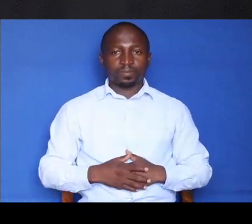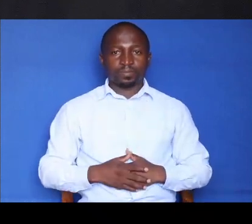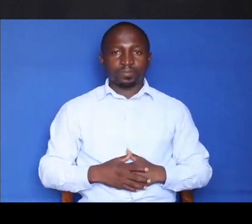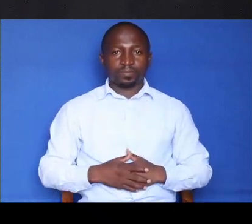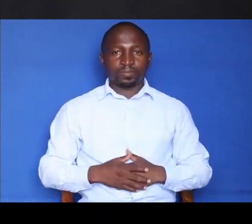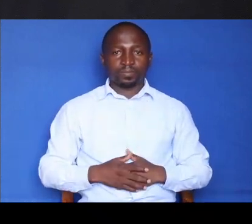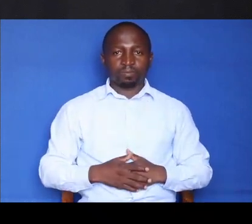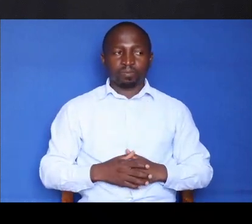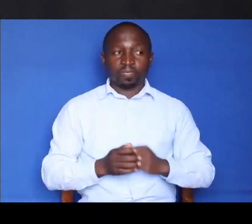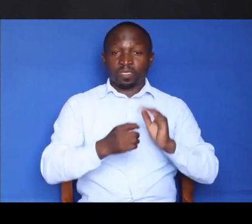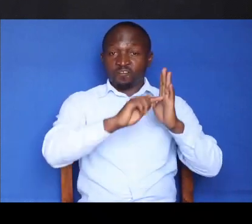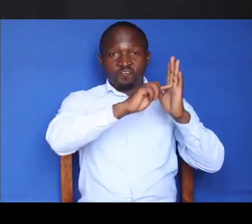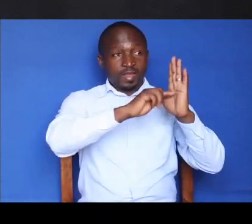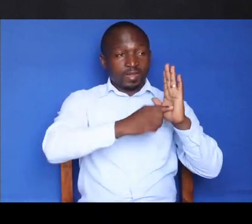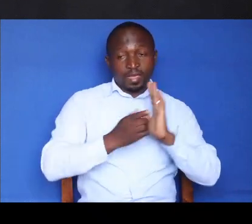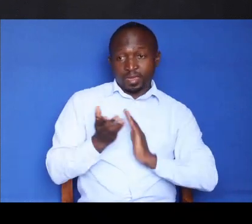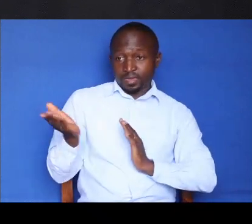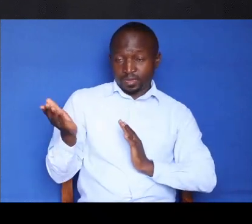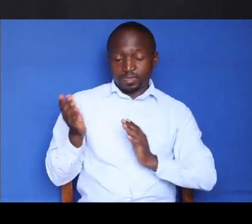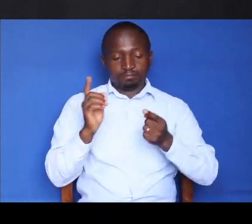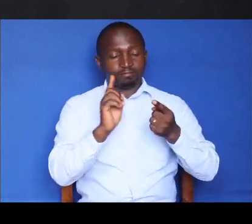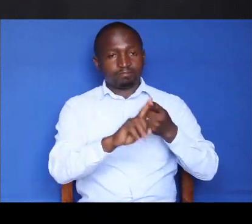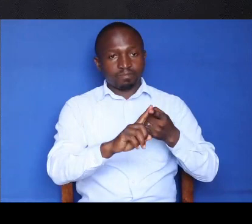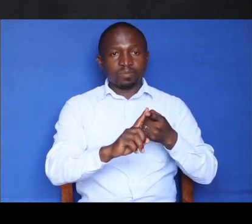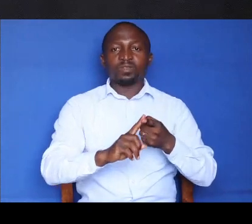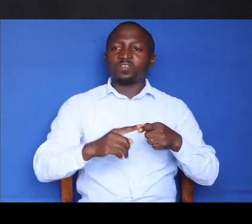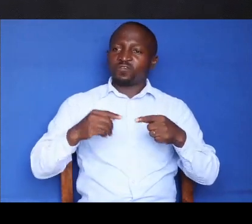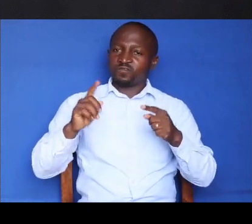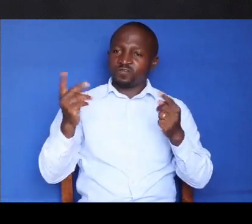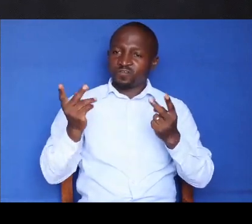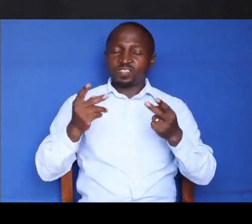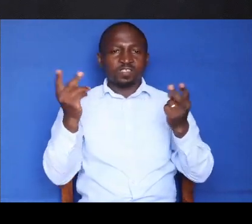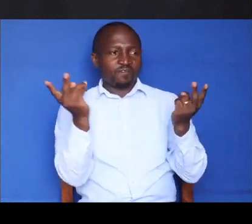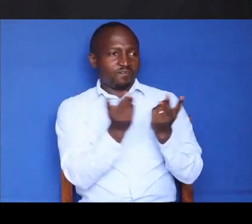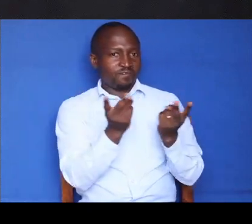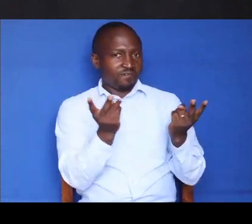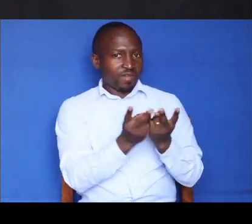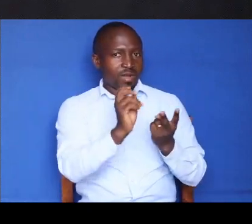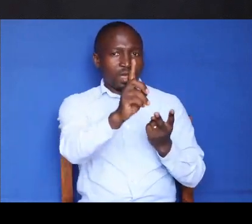Factors are considerable to those